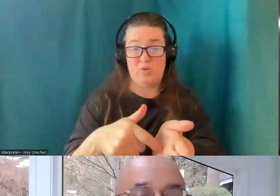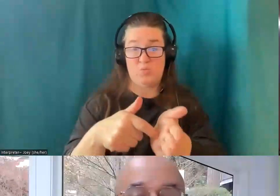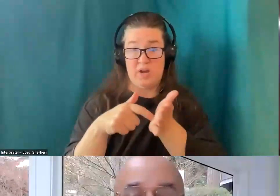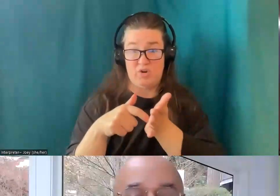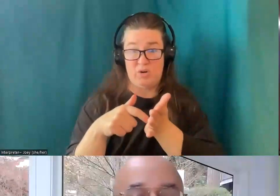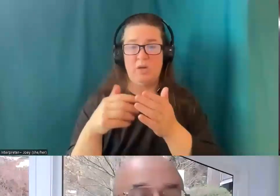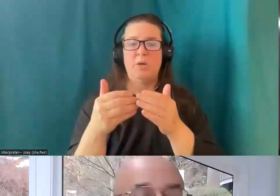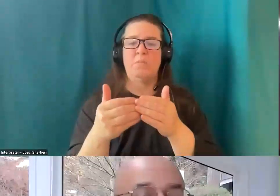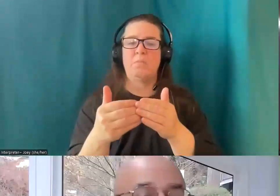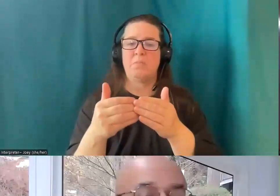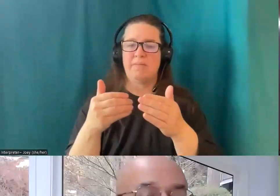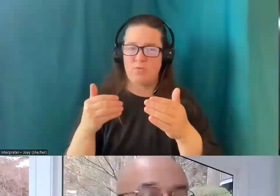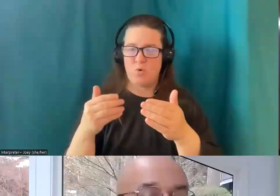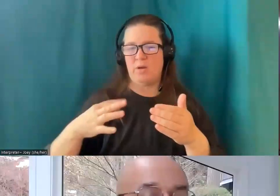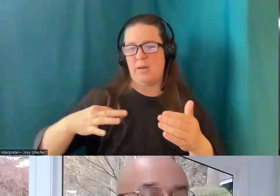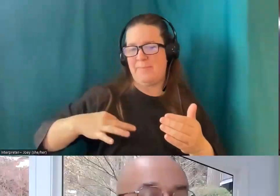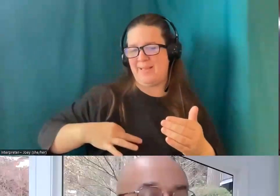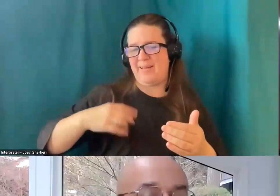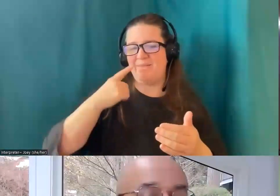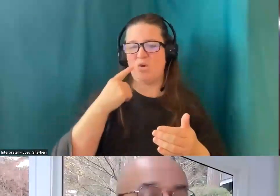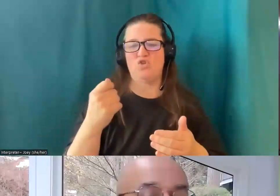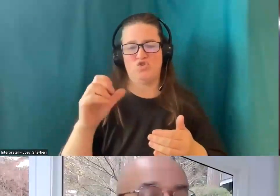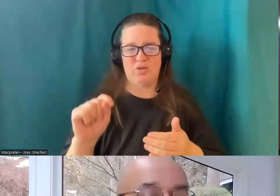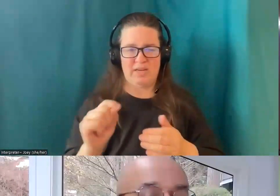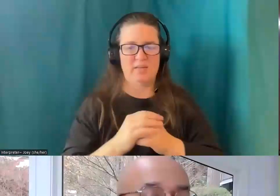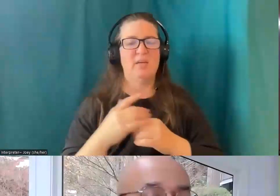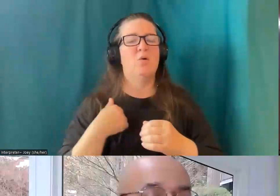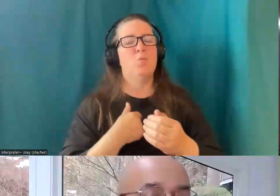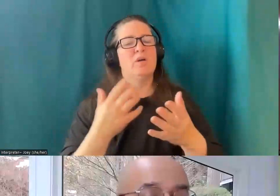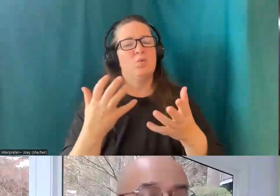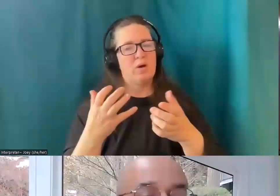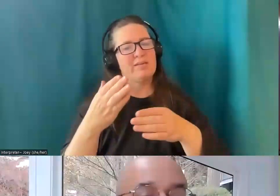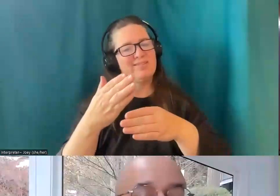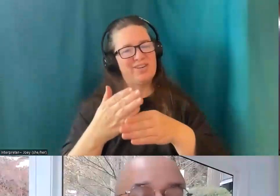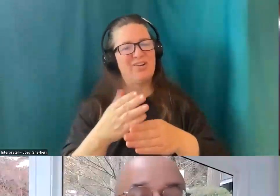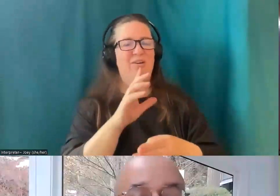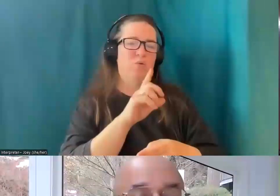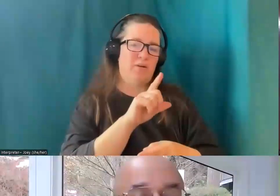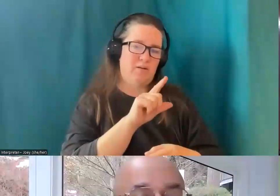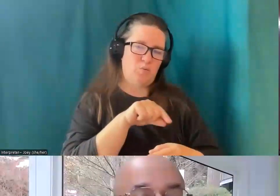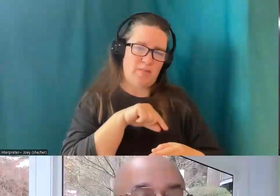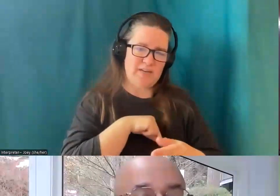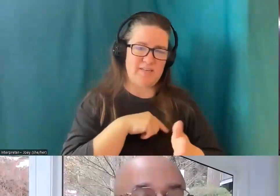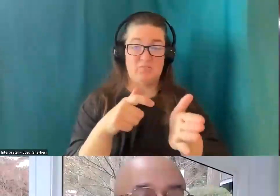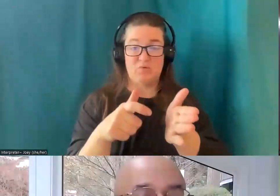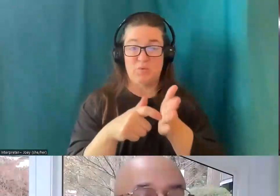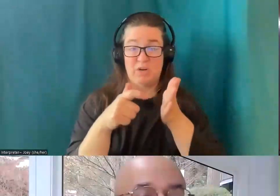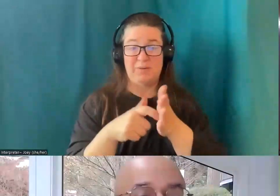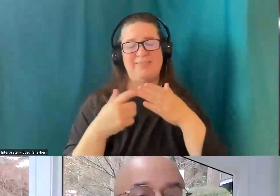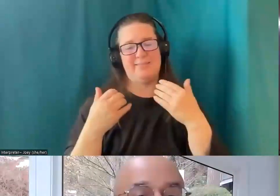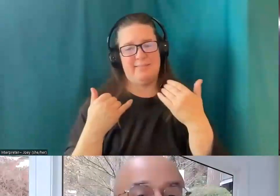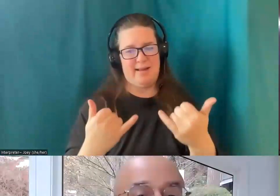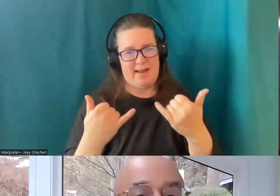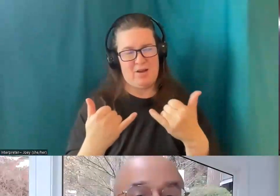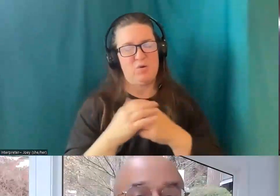so organizations could see for themselves whether or not they believe they're eligible. In the application process in itself, we'll ask those first